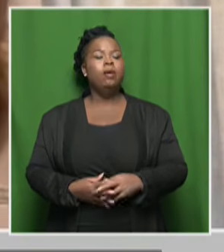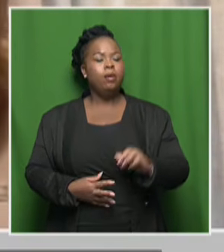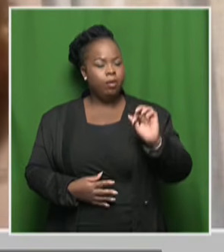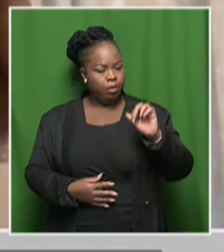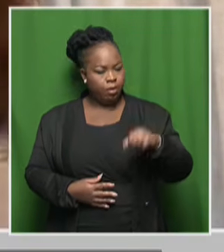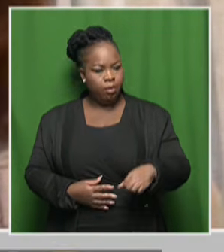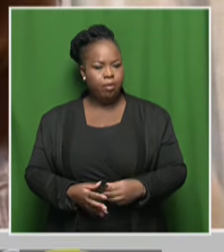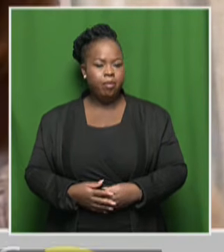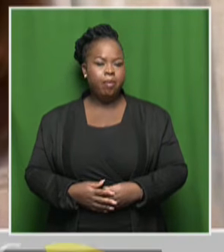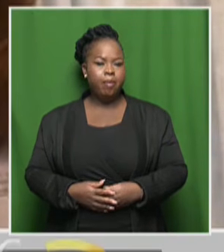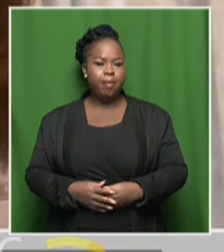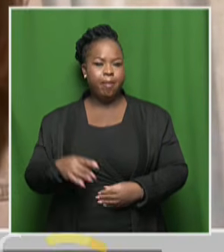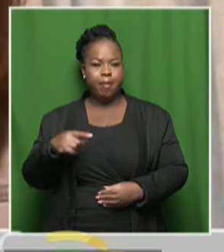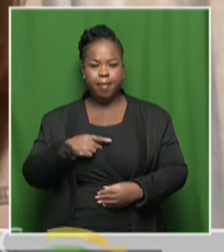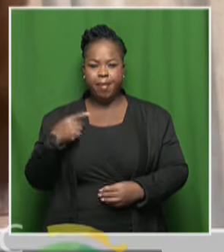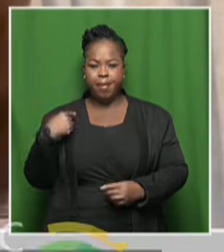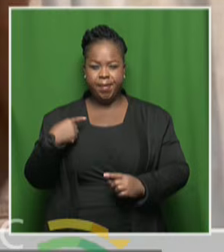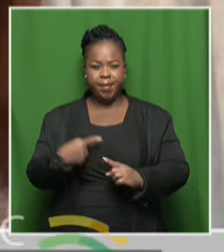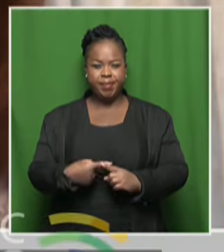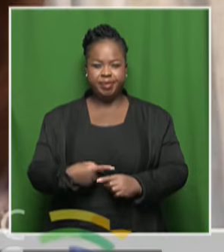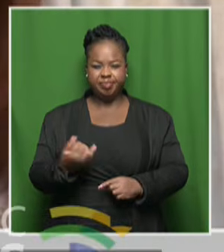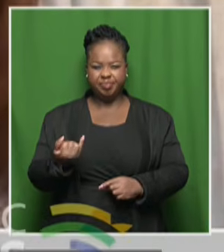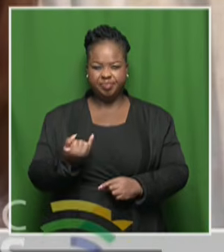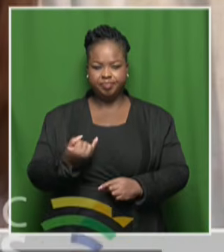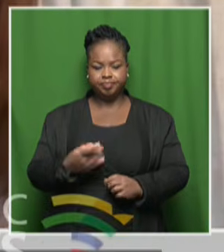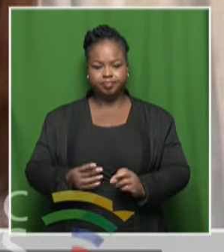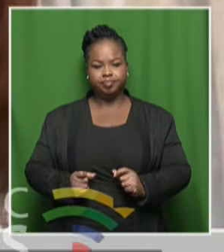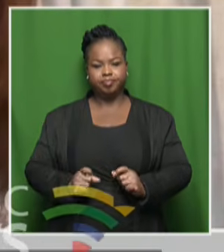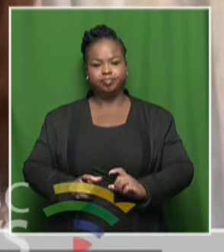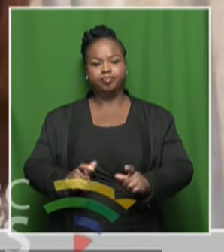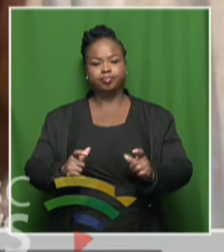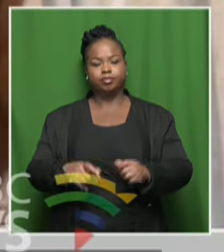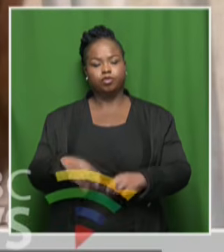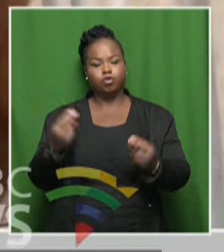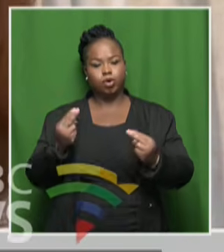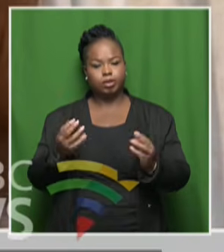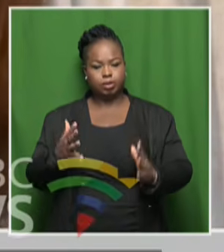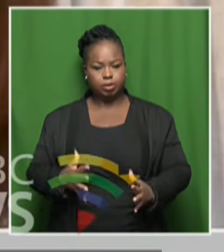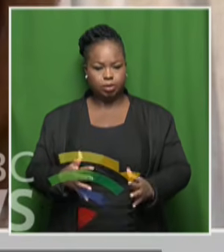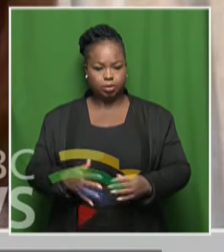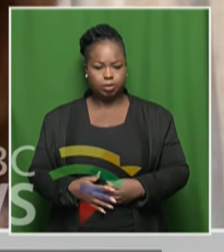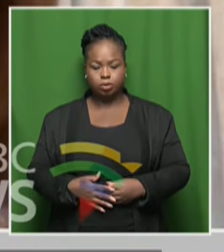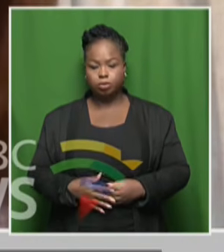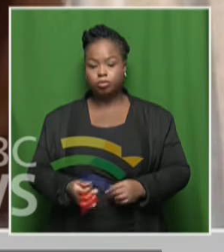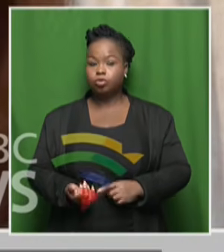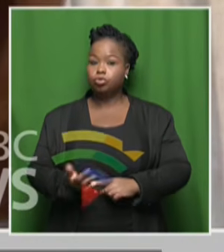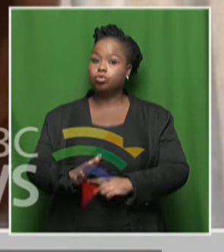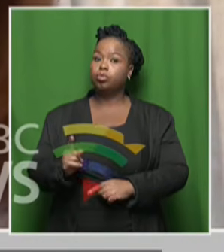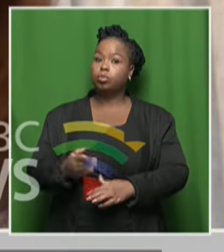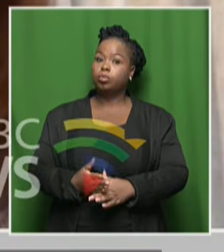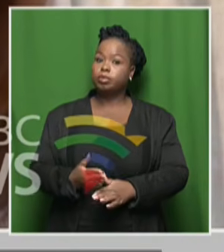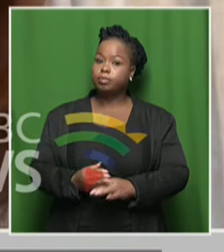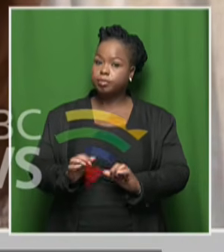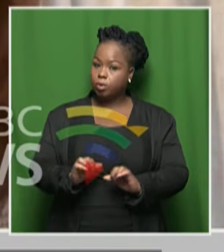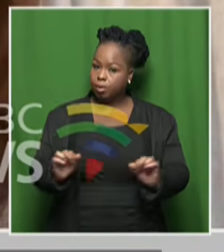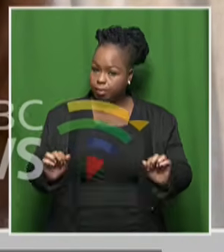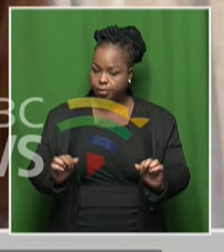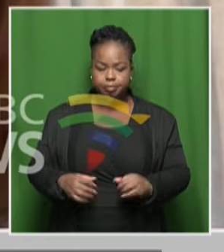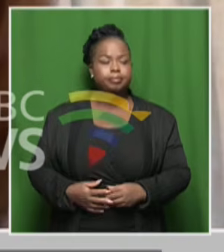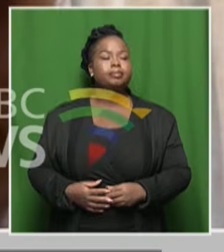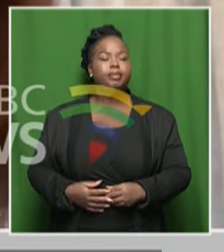Absolutely. I mean, the fair has been really a kind of a catalyst for artists. Not only to showcase their work,